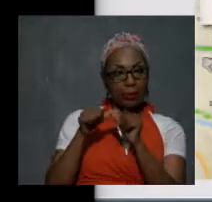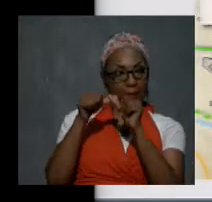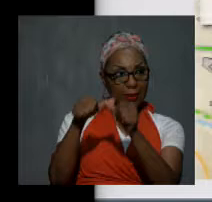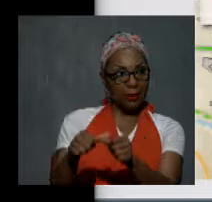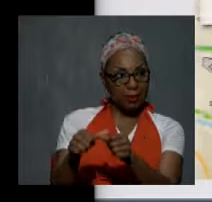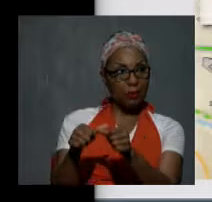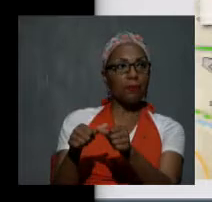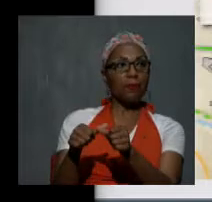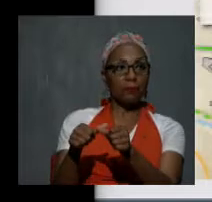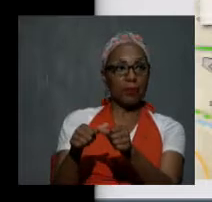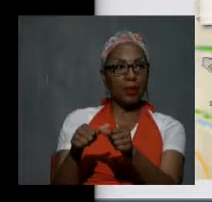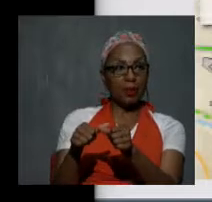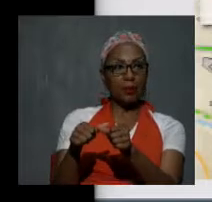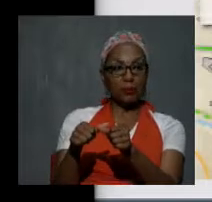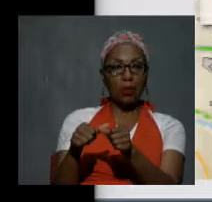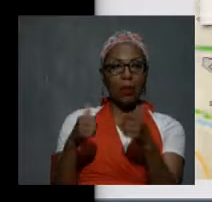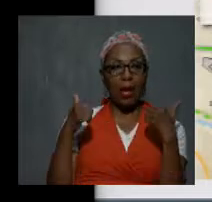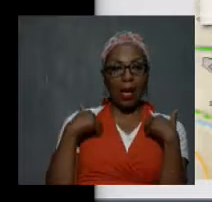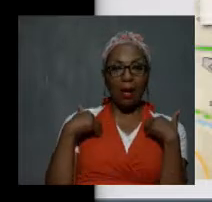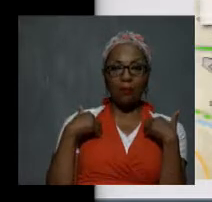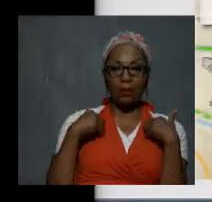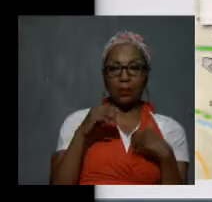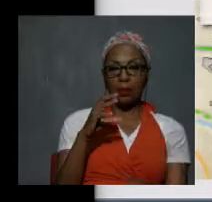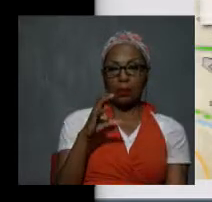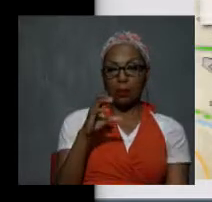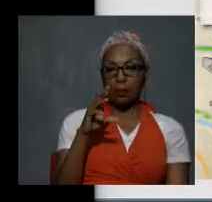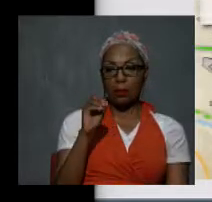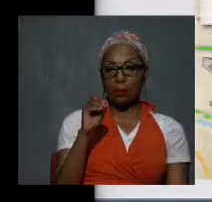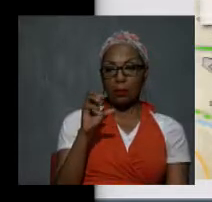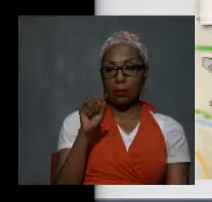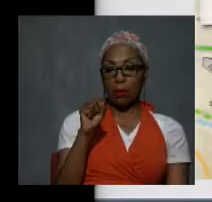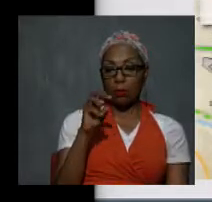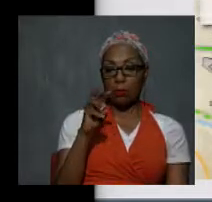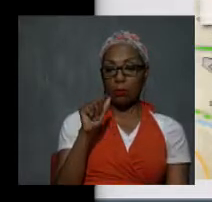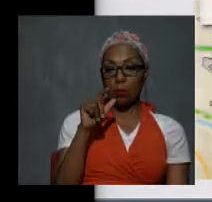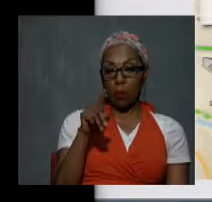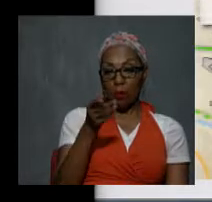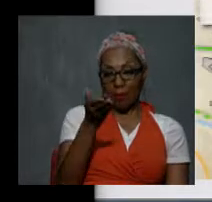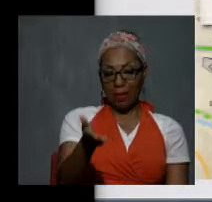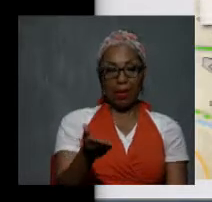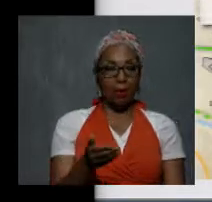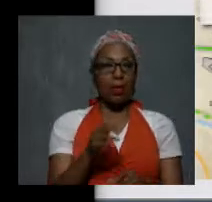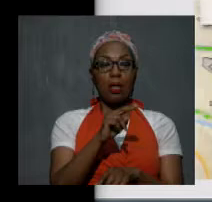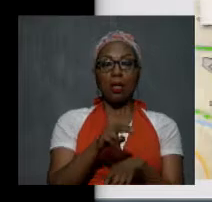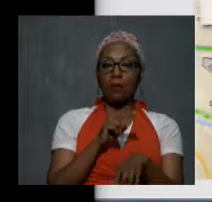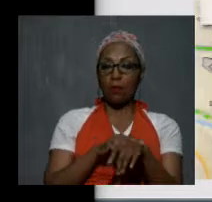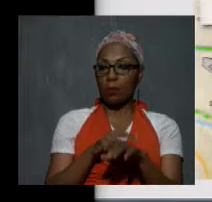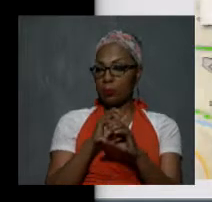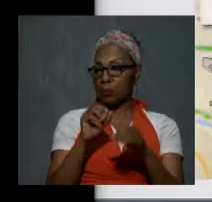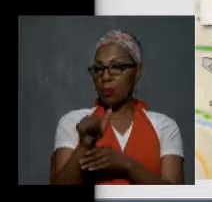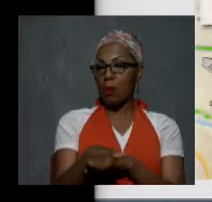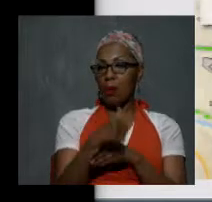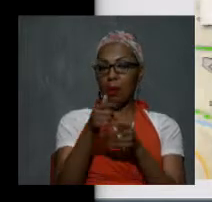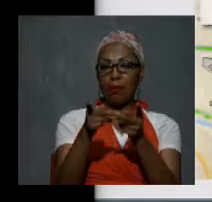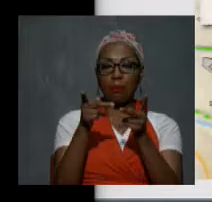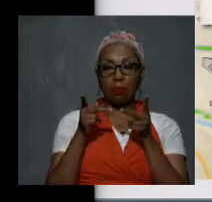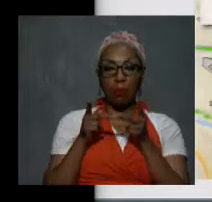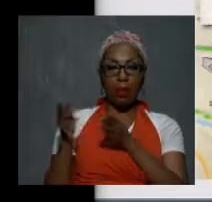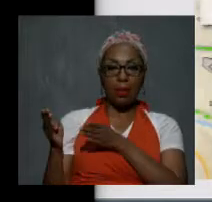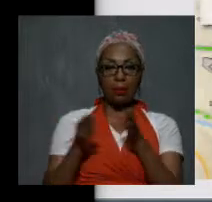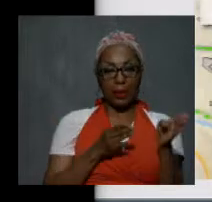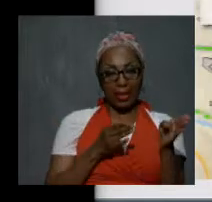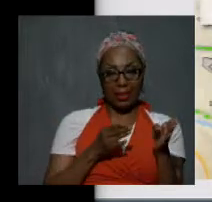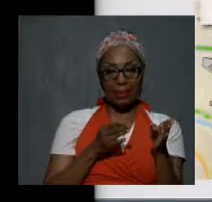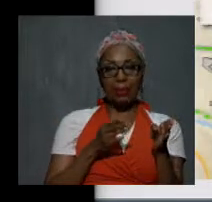a signaled intersection as well. And so there's crosswalks and all that kind of stuff at that point. Of course, there's no other point planned